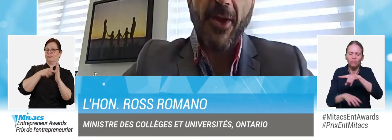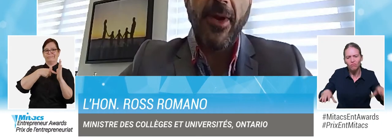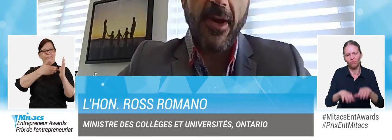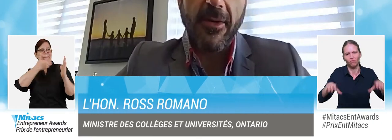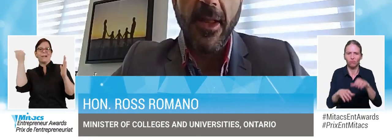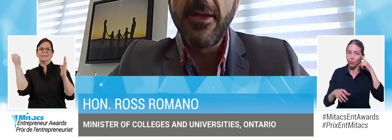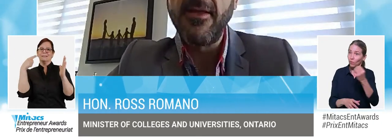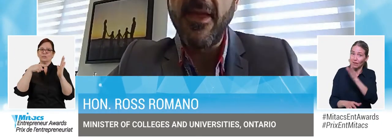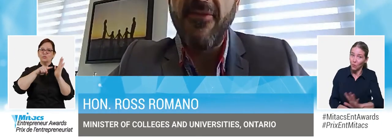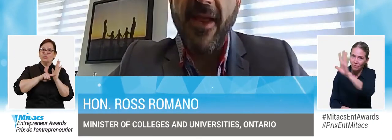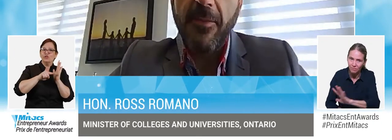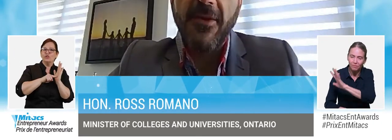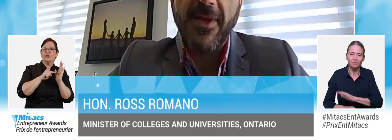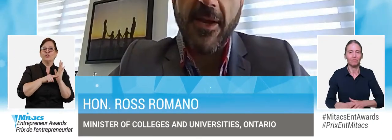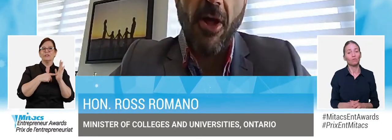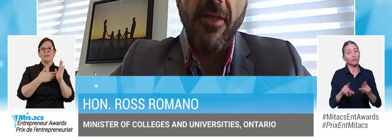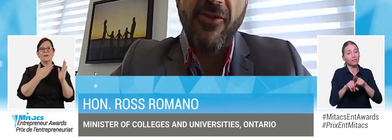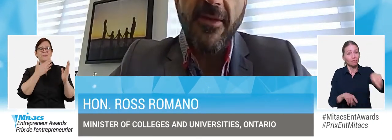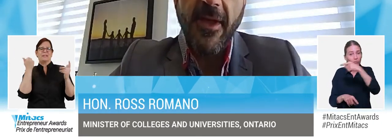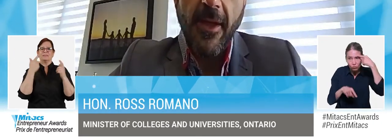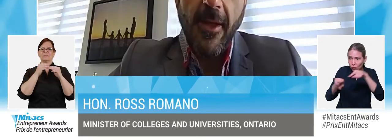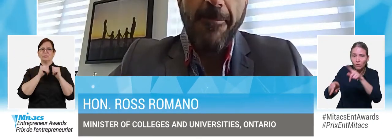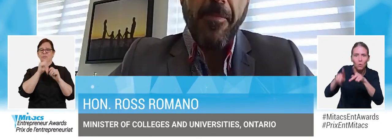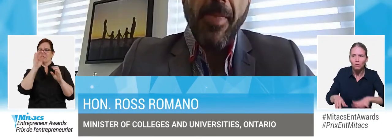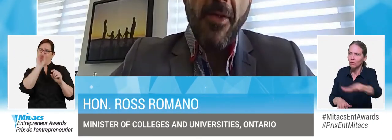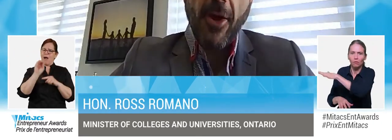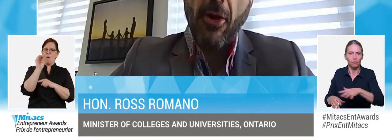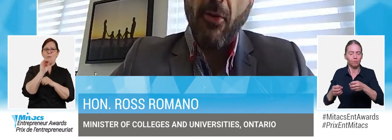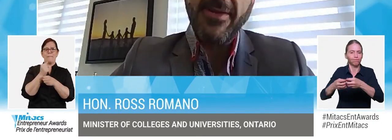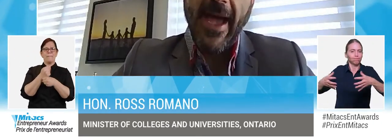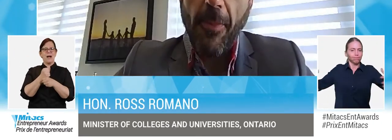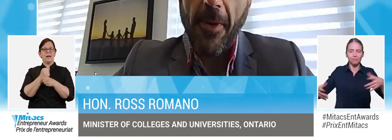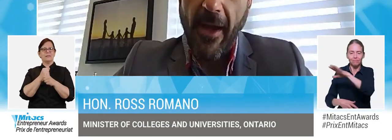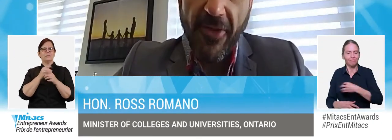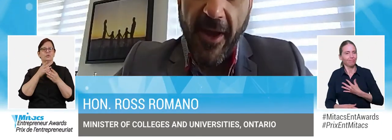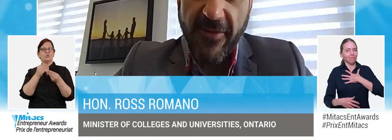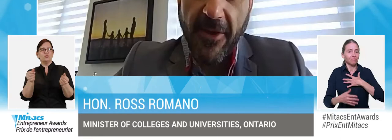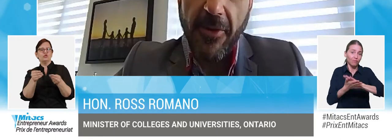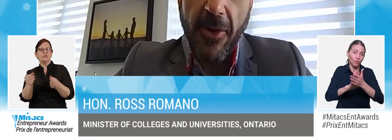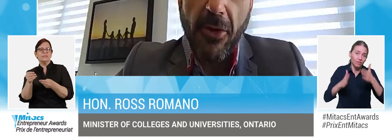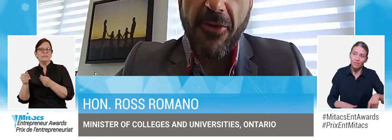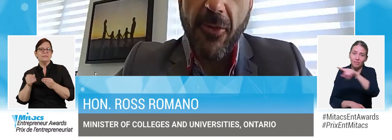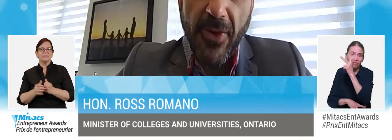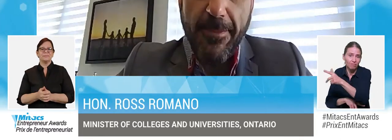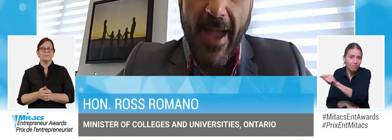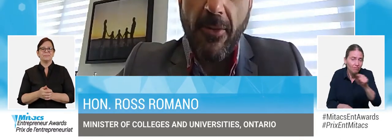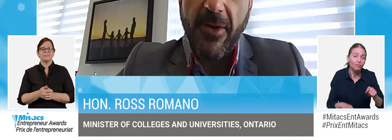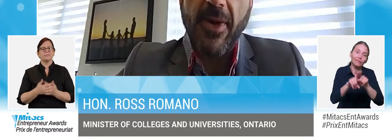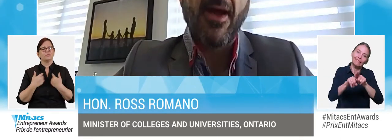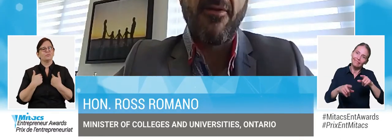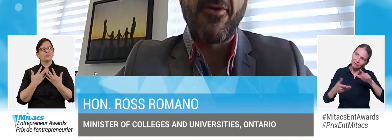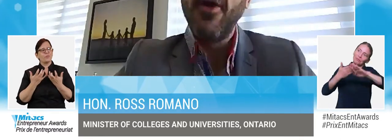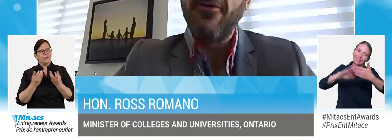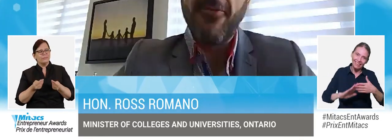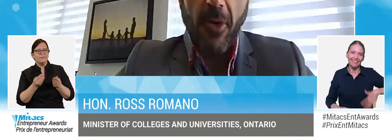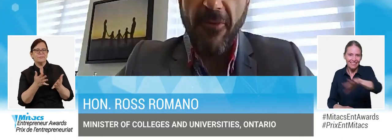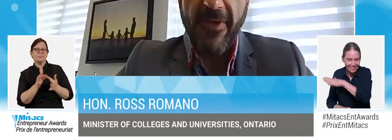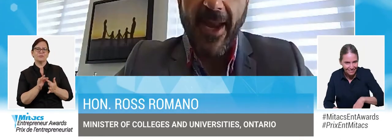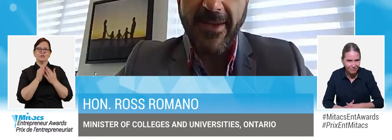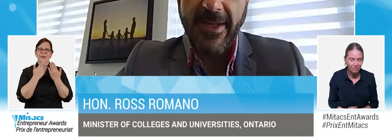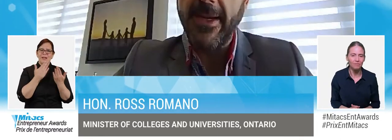innovation have been critical to the advancement of technologies that are going to help our healthcare sector in order to rebound and recover